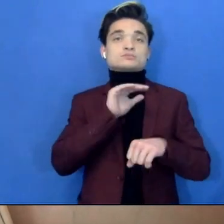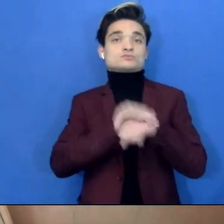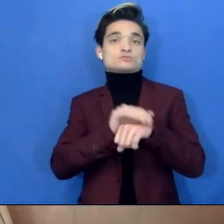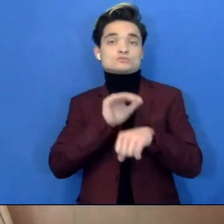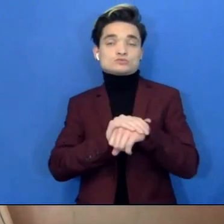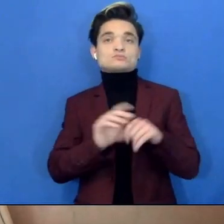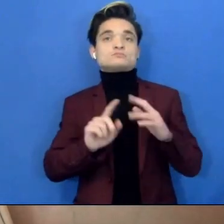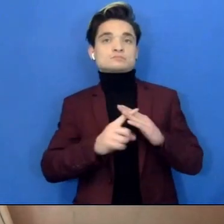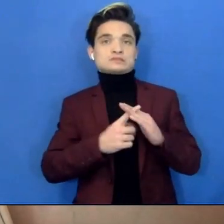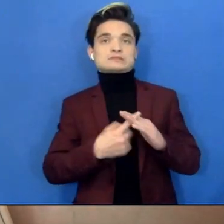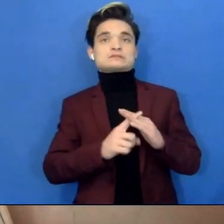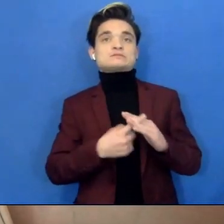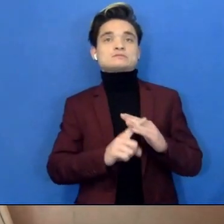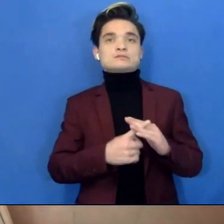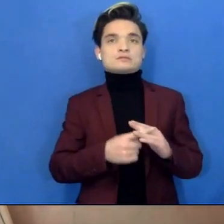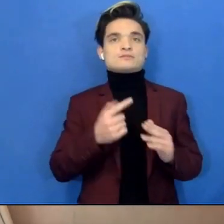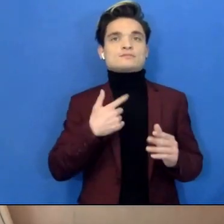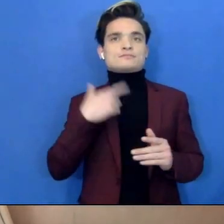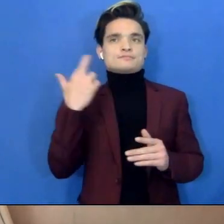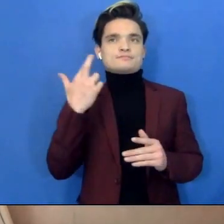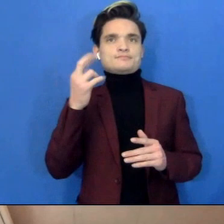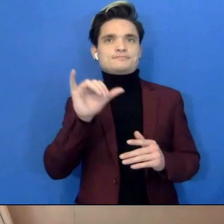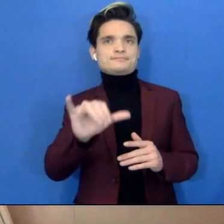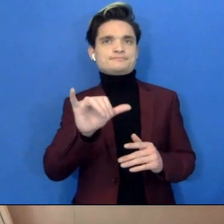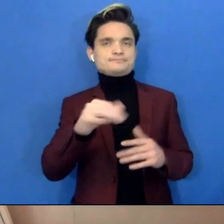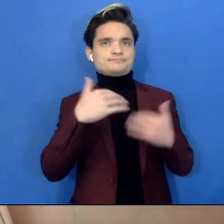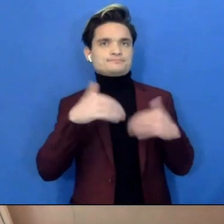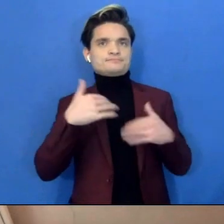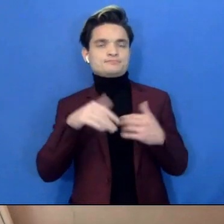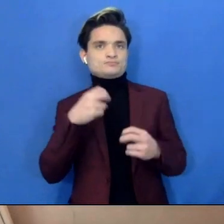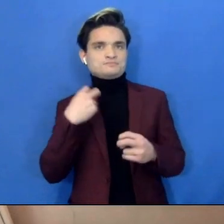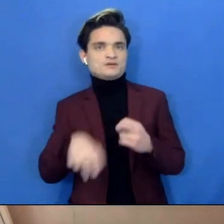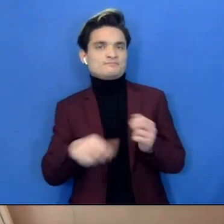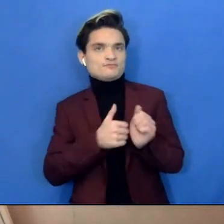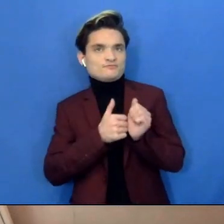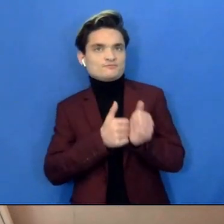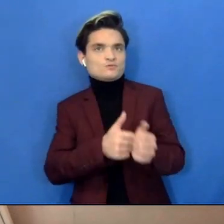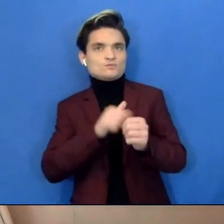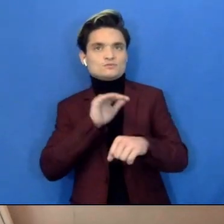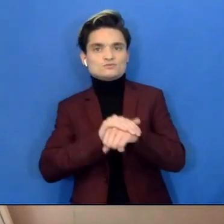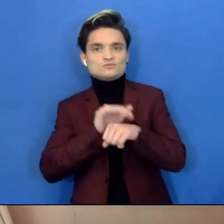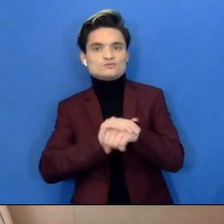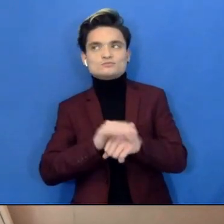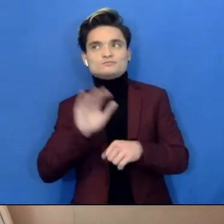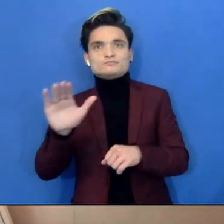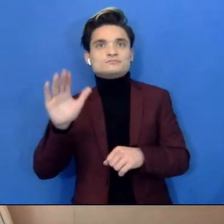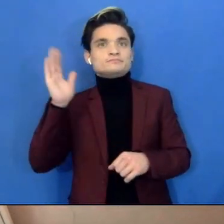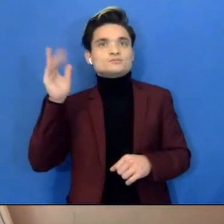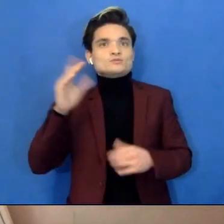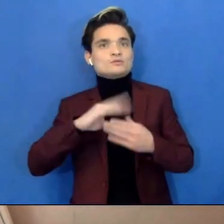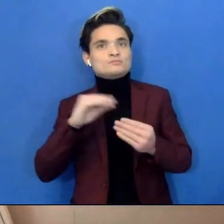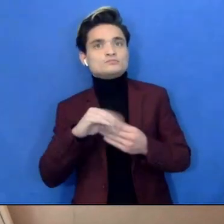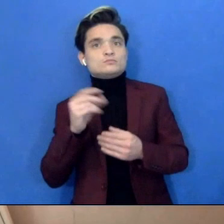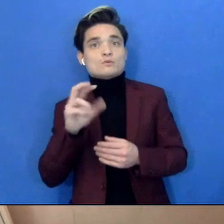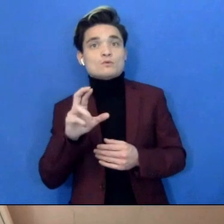it was very difficult to follow English speakers or even non-English speakers as we